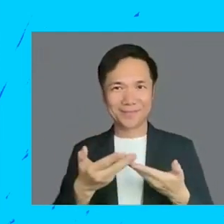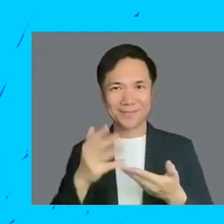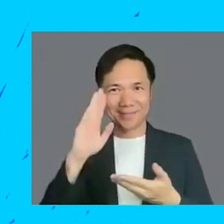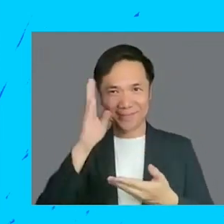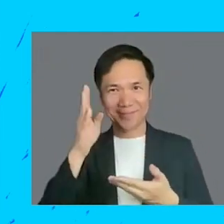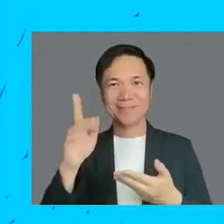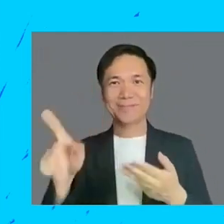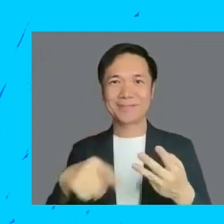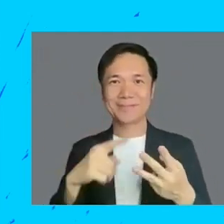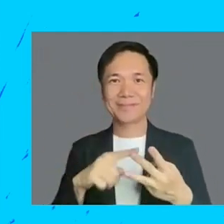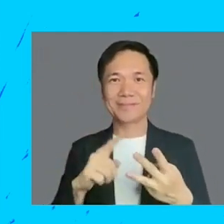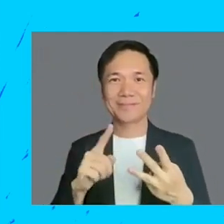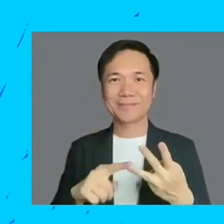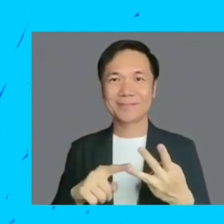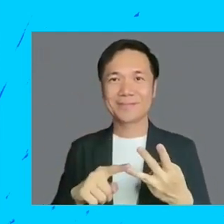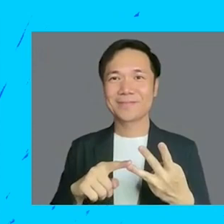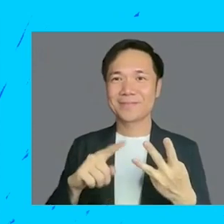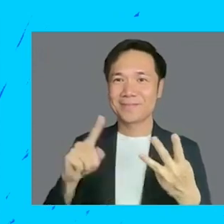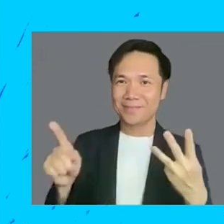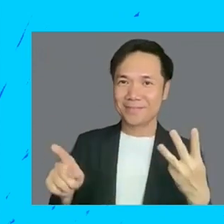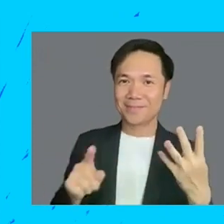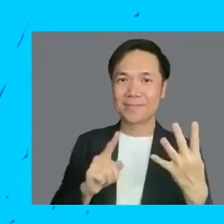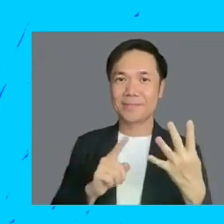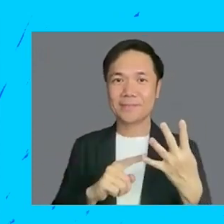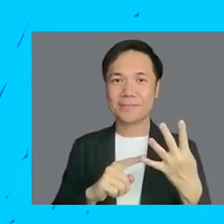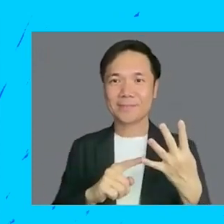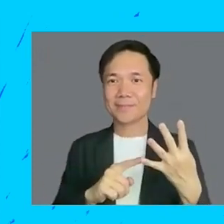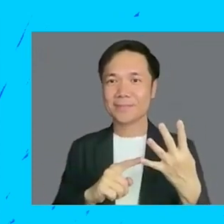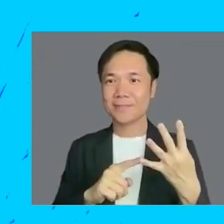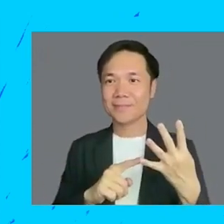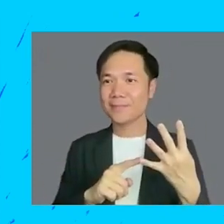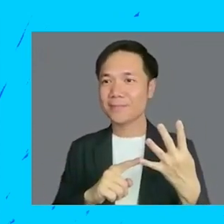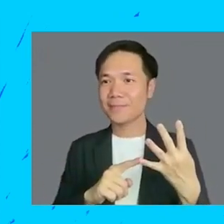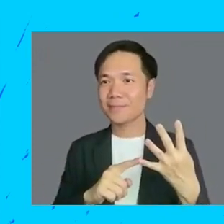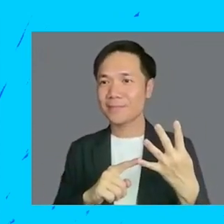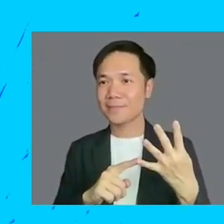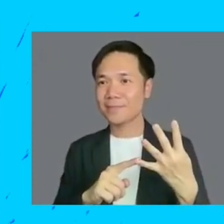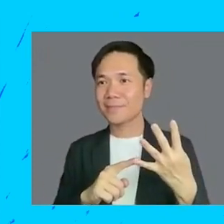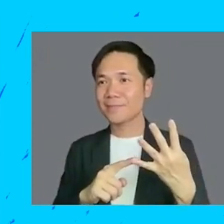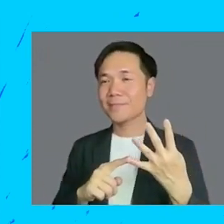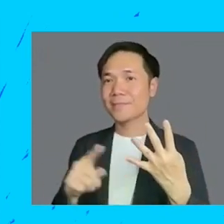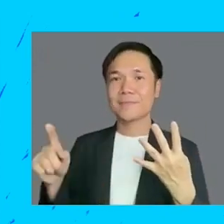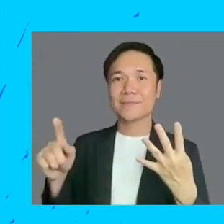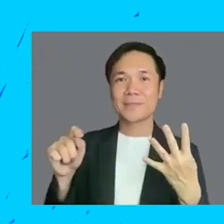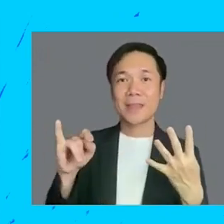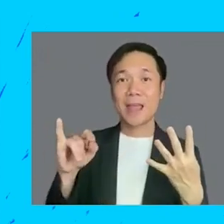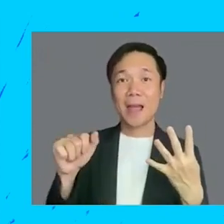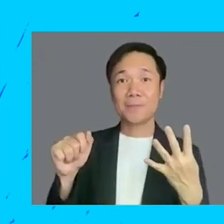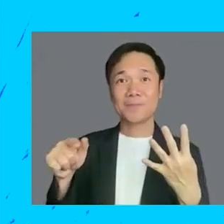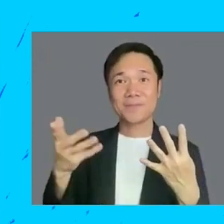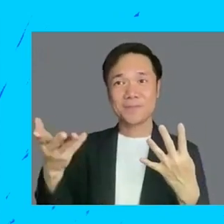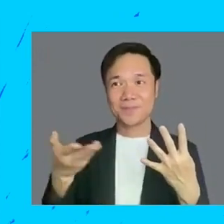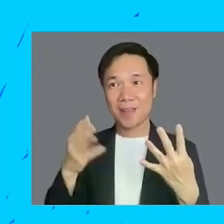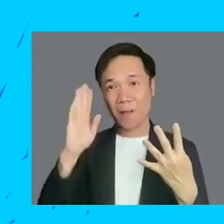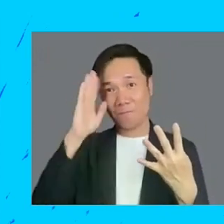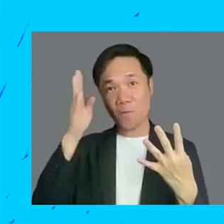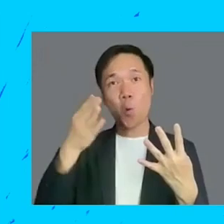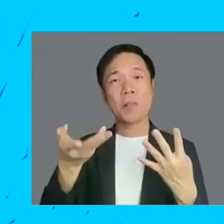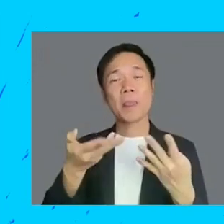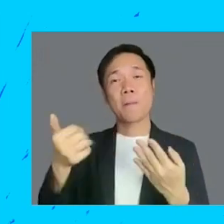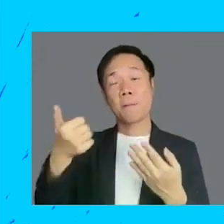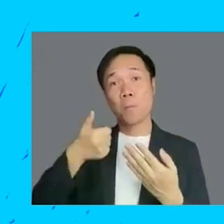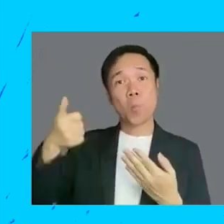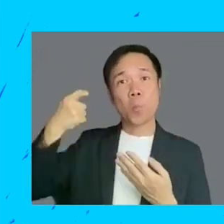us. And last but not least, allow me to also introduce Tia Palermo, who is President at Policy